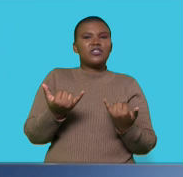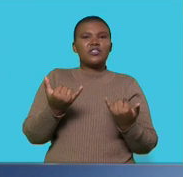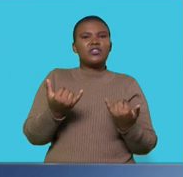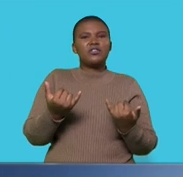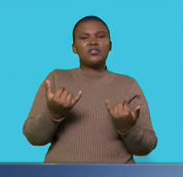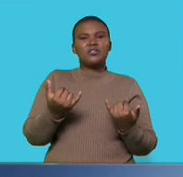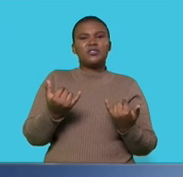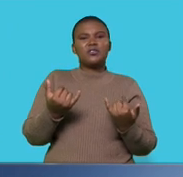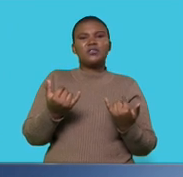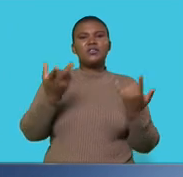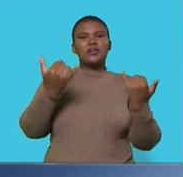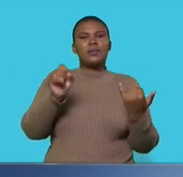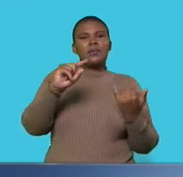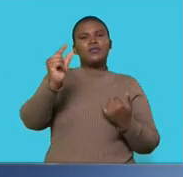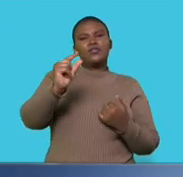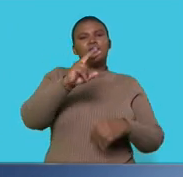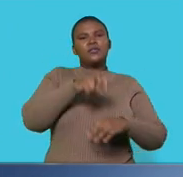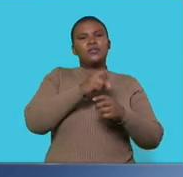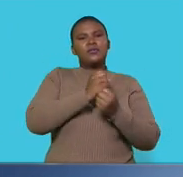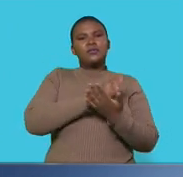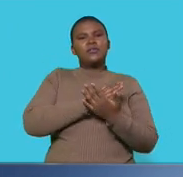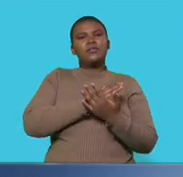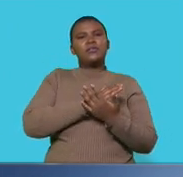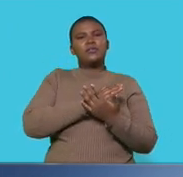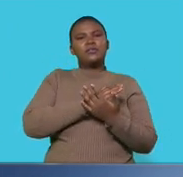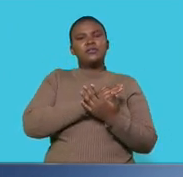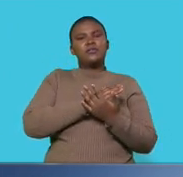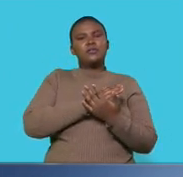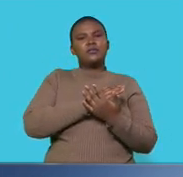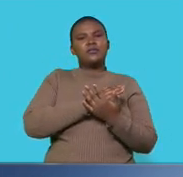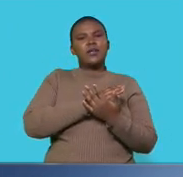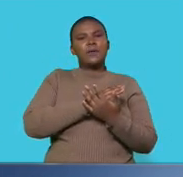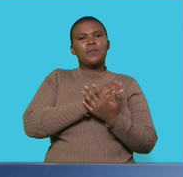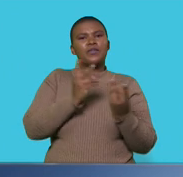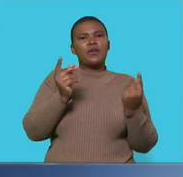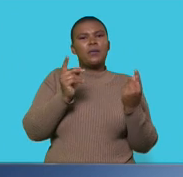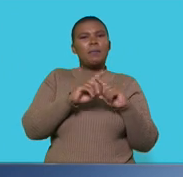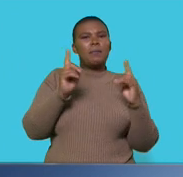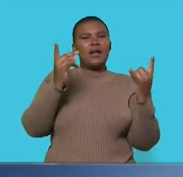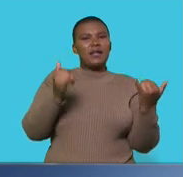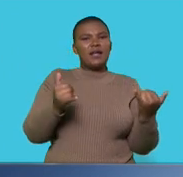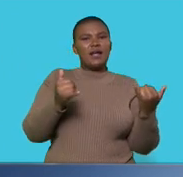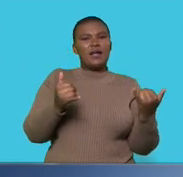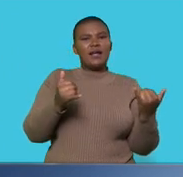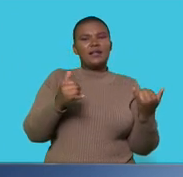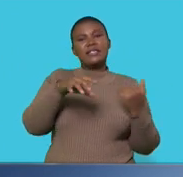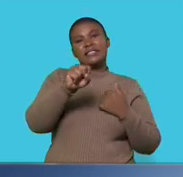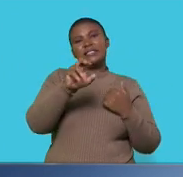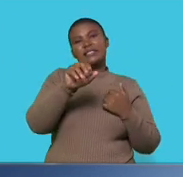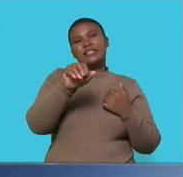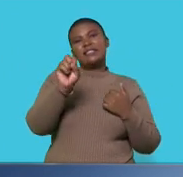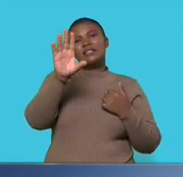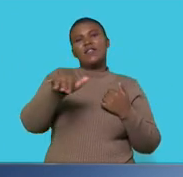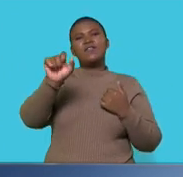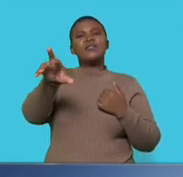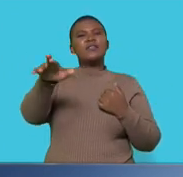inflation target band as soon as possible. But overall, I'd say the SARB sounded somewhat